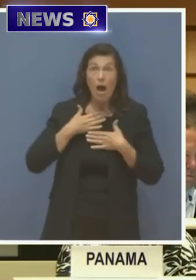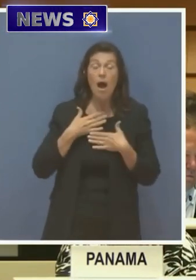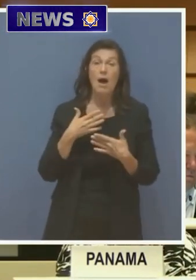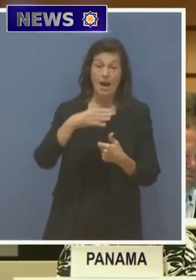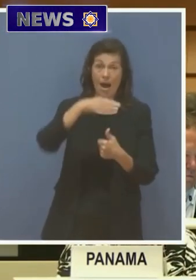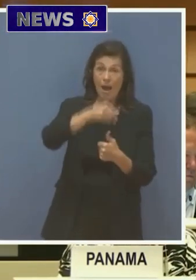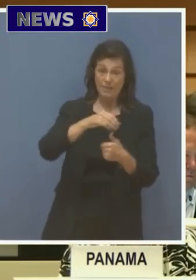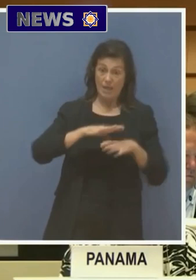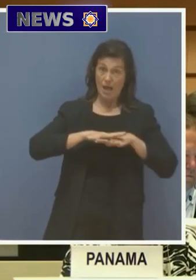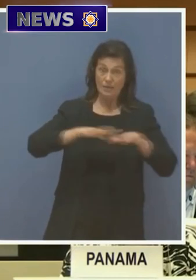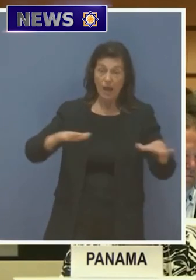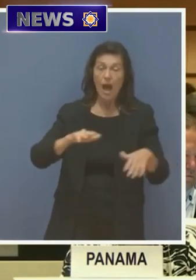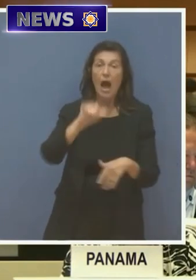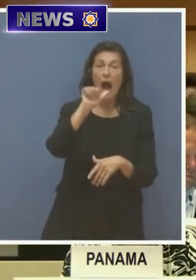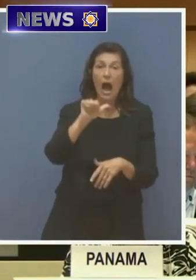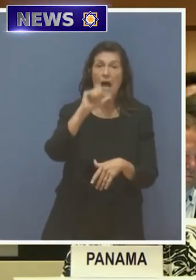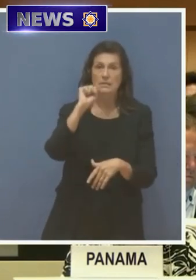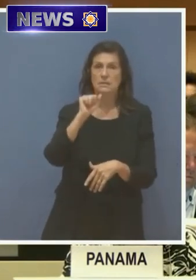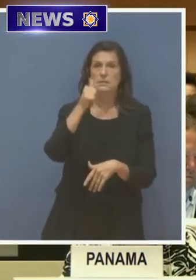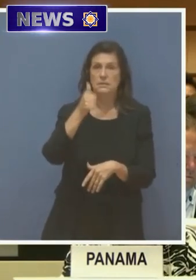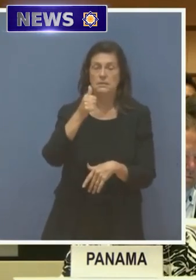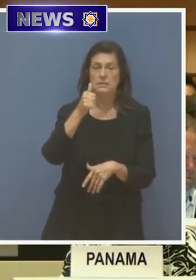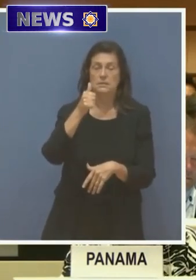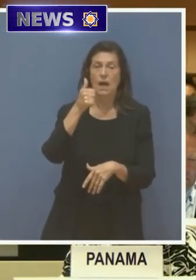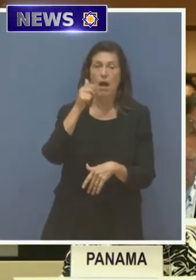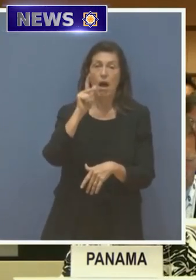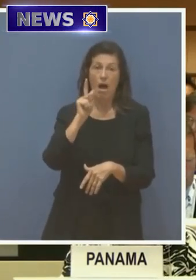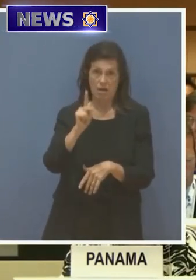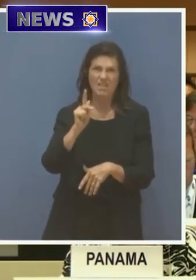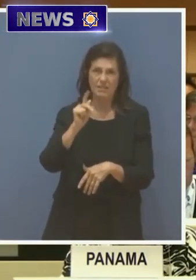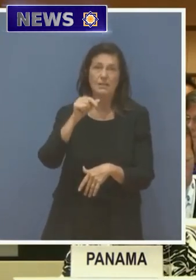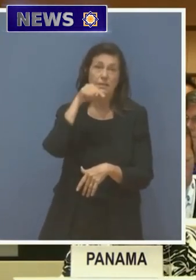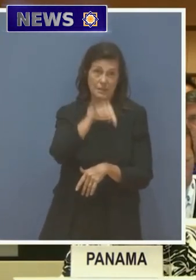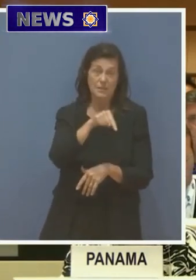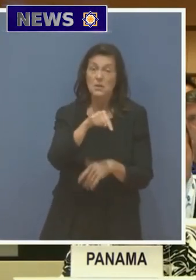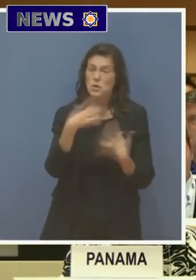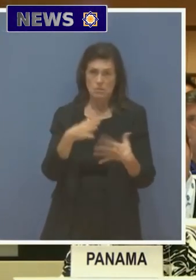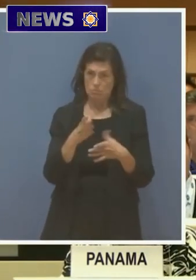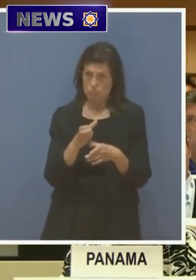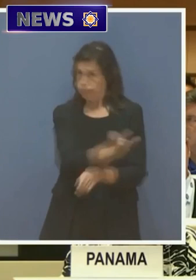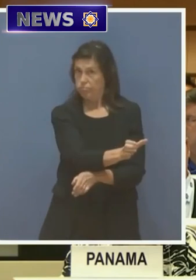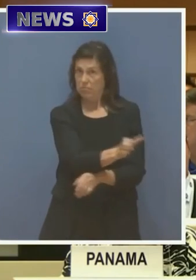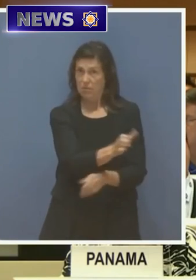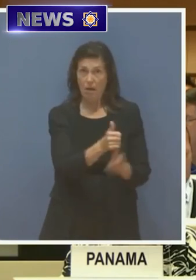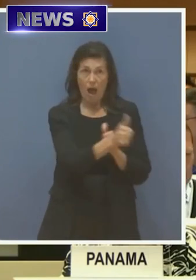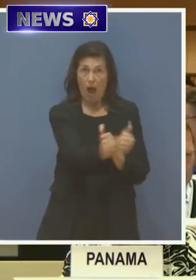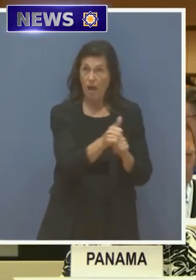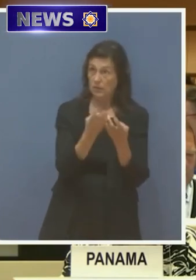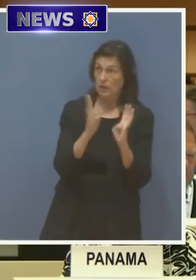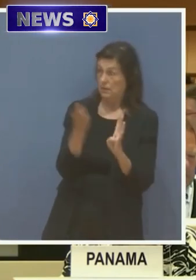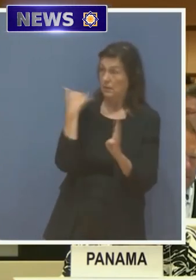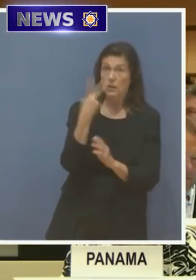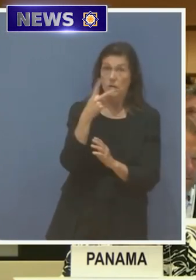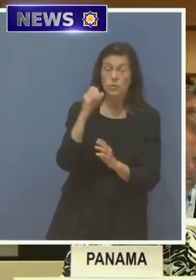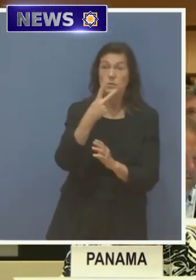instrument under the occupation of indigenous territories and their right to self-determination, which will be binding on member states following the